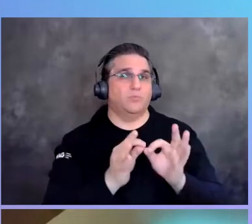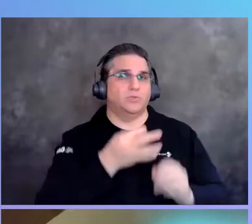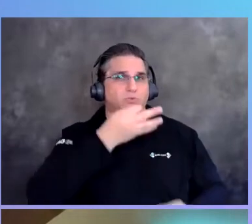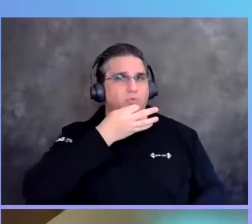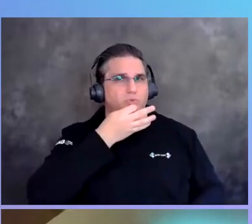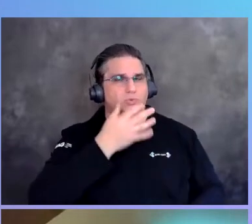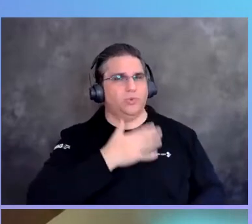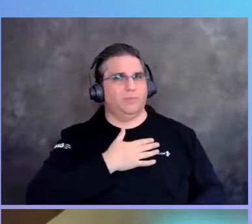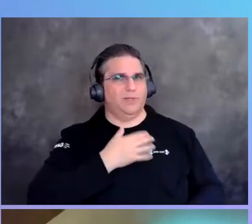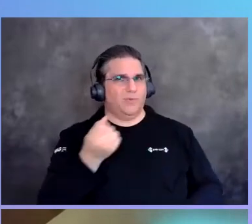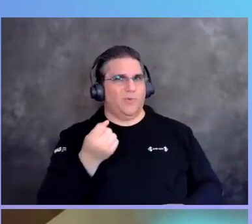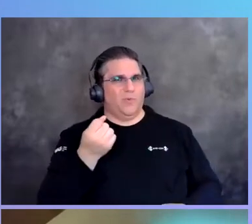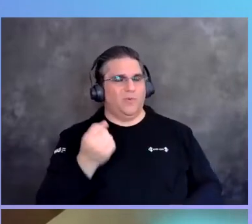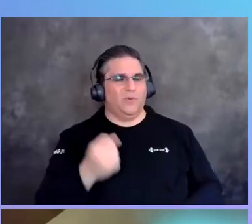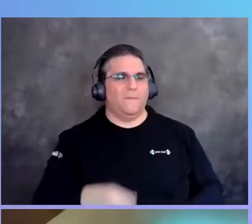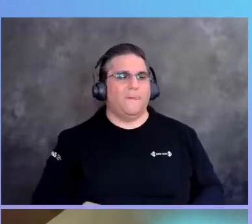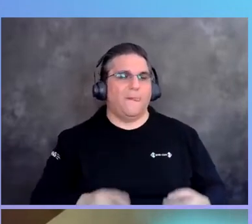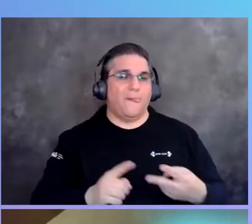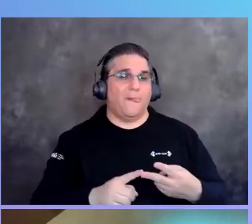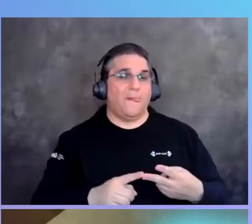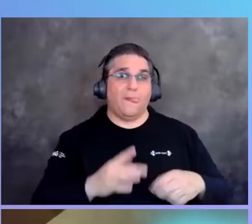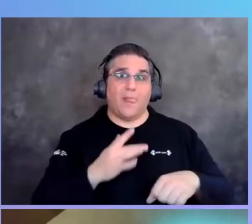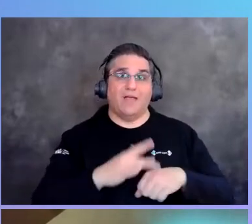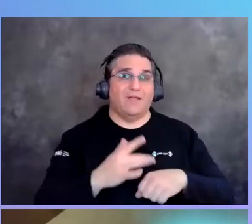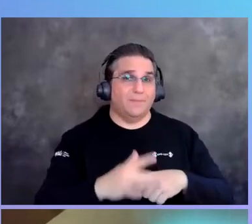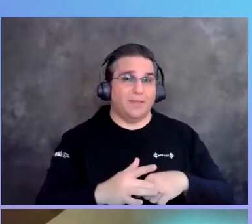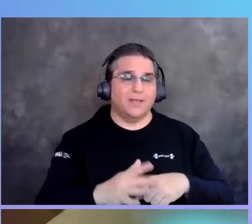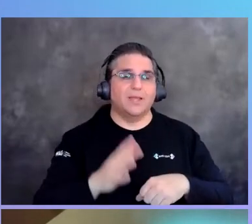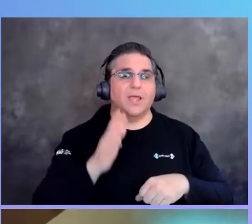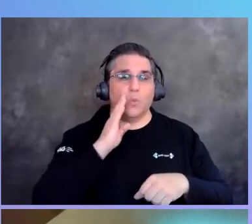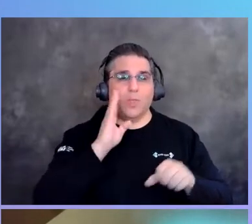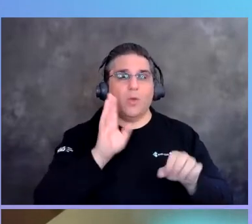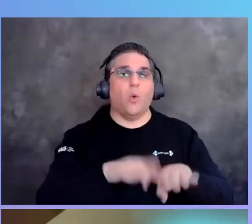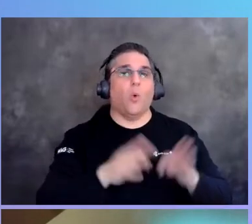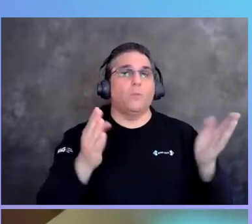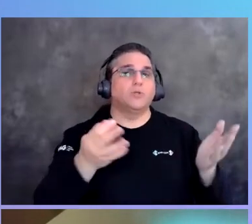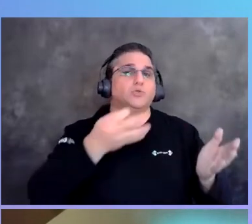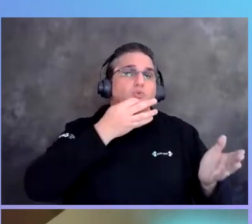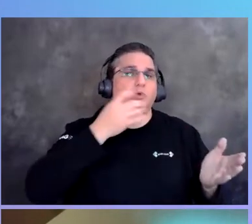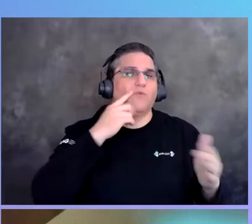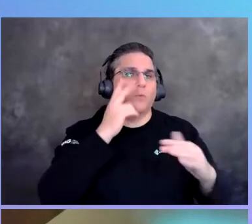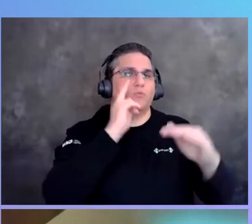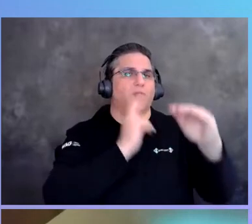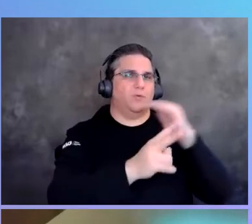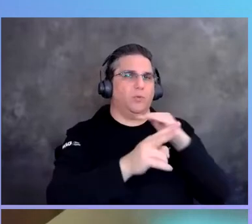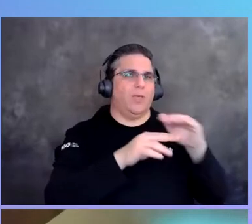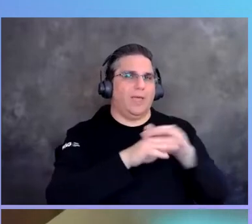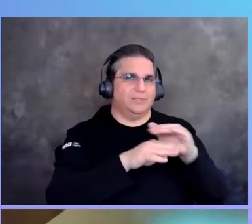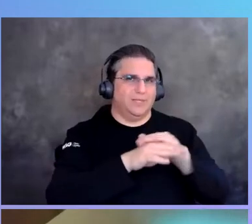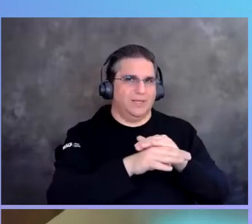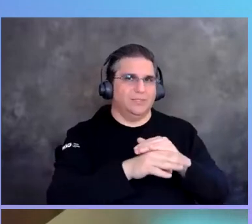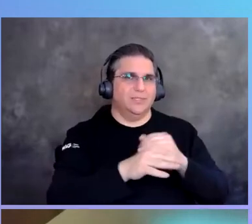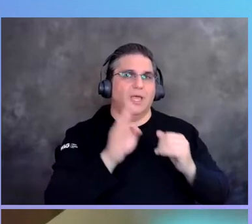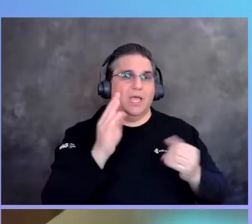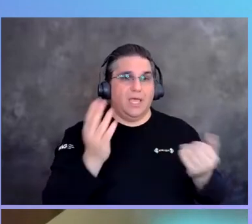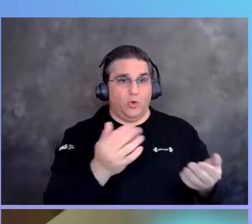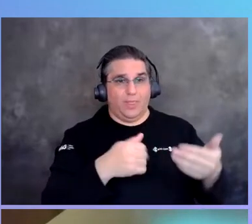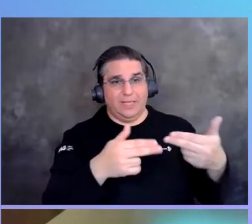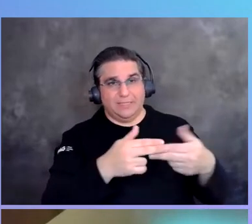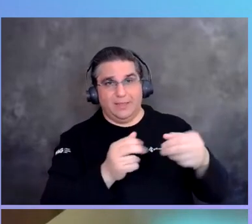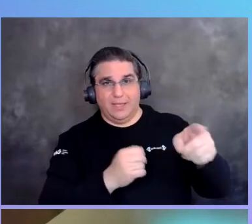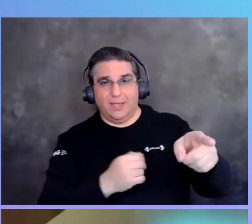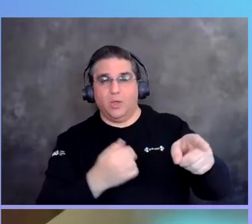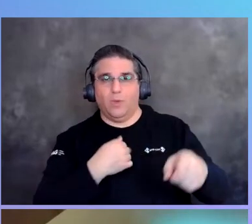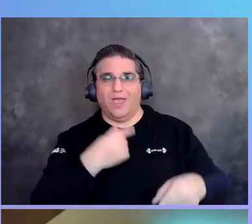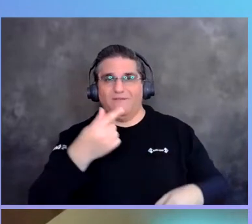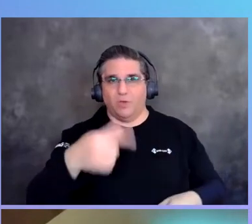in terms of availability, Axe Advisor will be open soon for a preview access. There's a QR code and a link on this slide for those of you who would